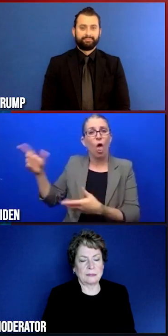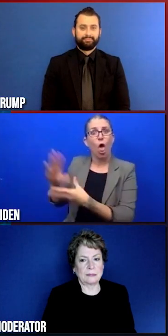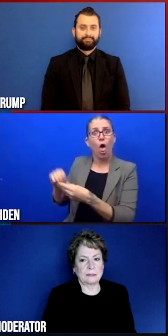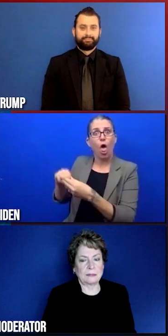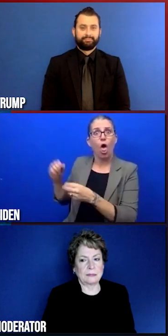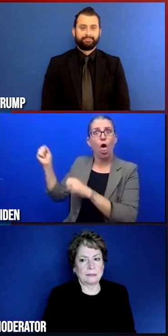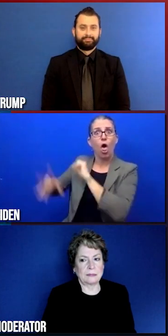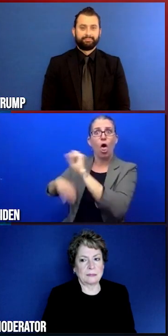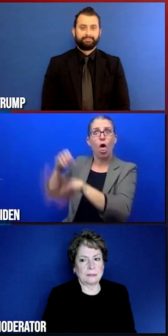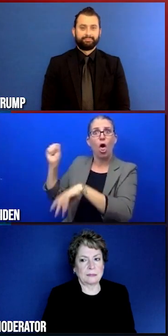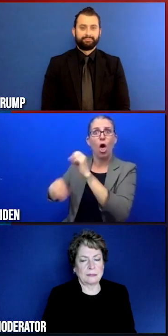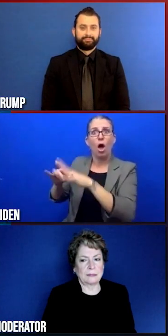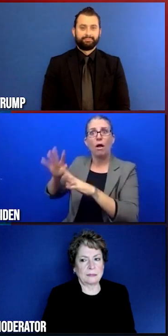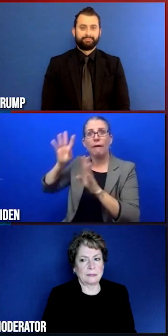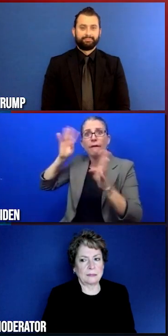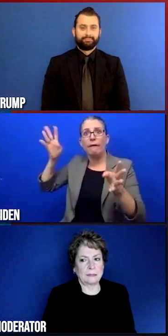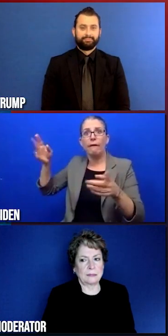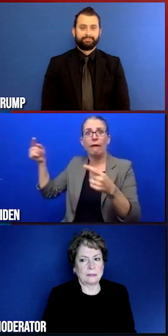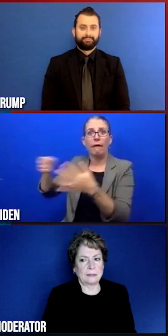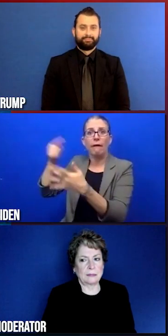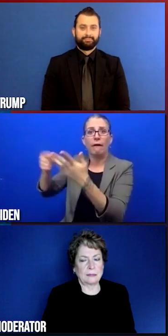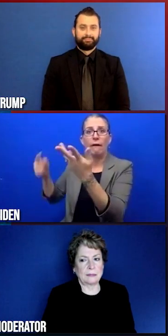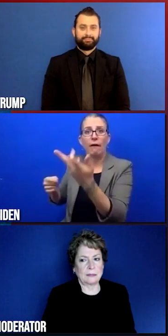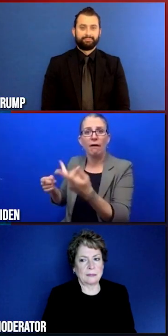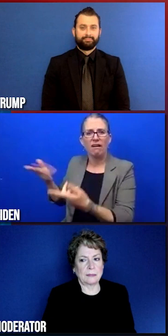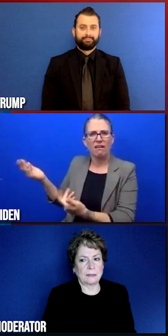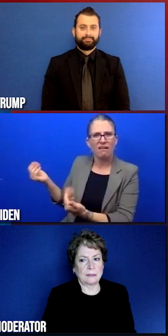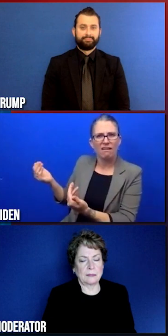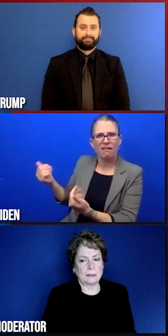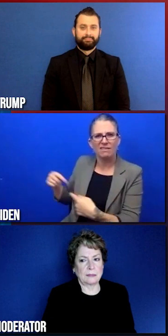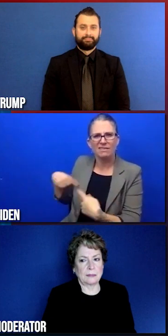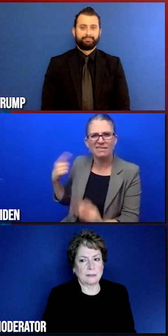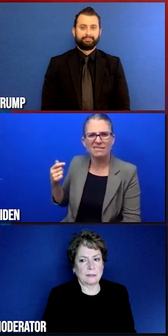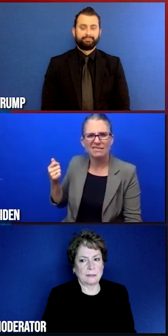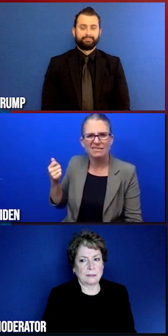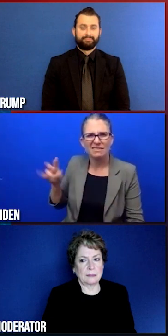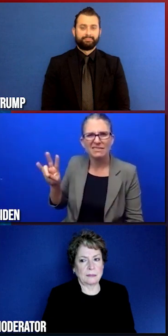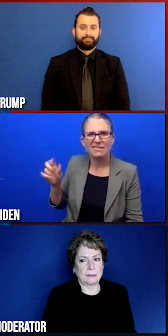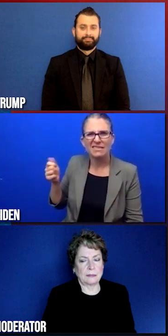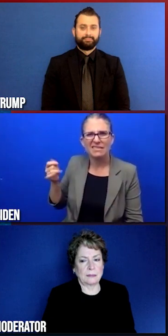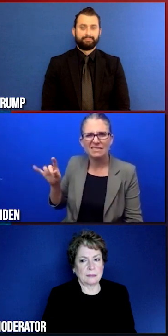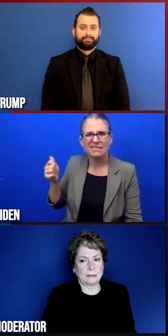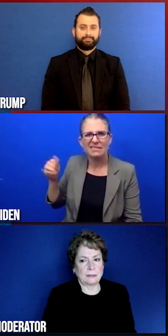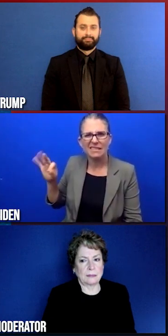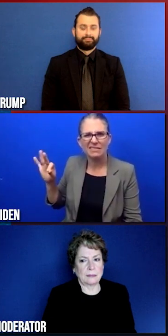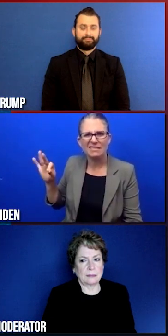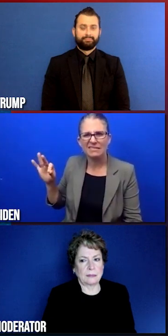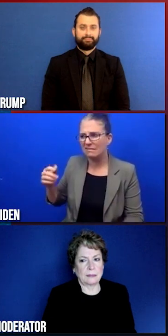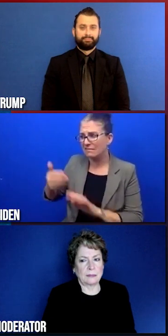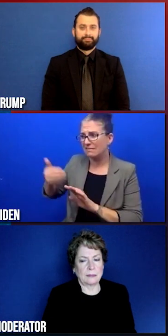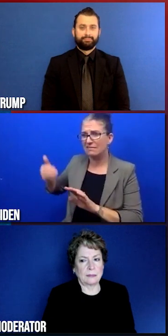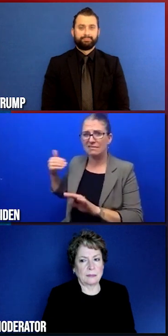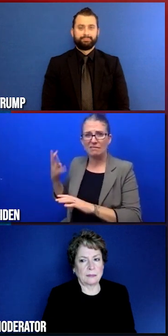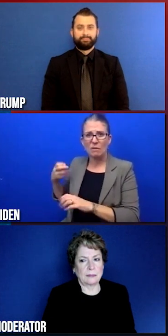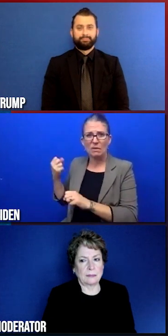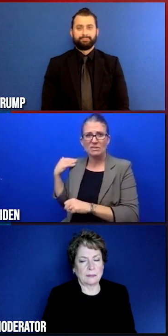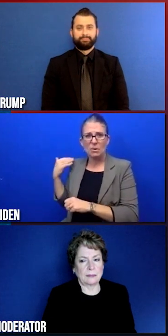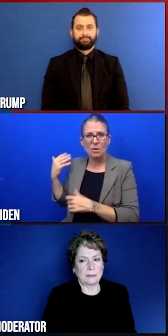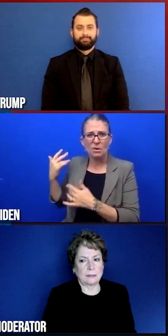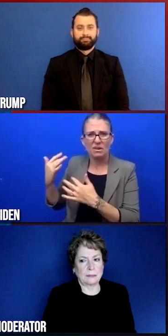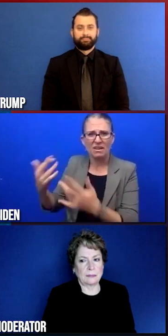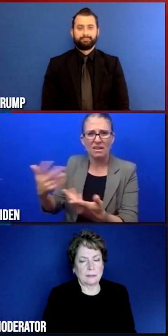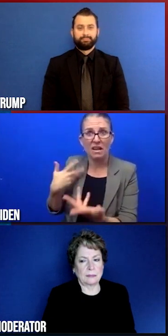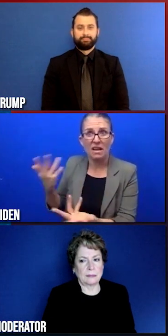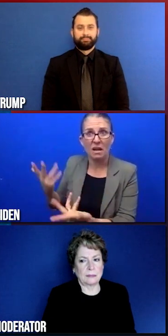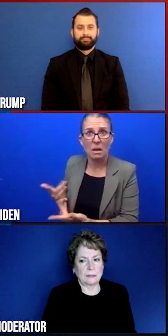The fact, I still have a few more minutes. I know you're getting anxious. The fact is that he's already cost the American people,